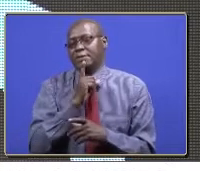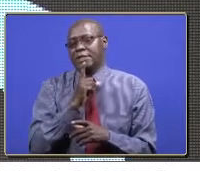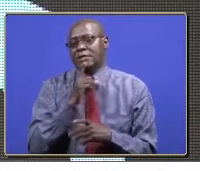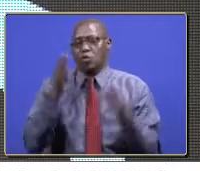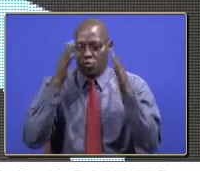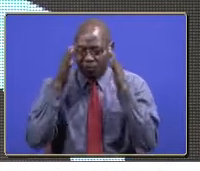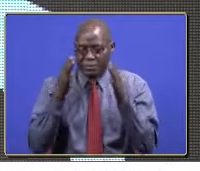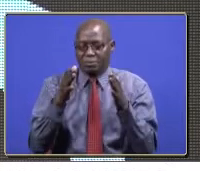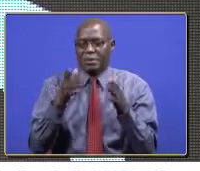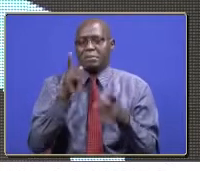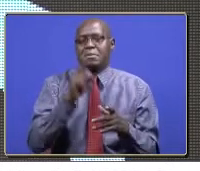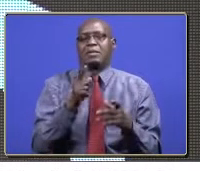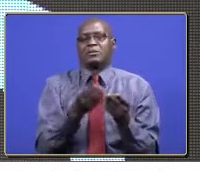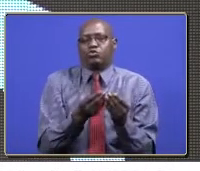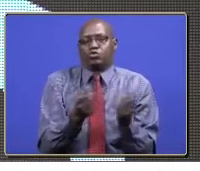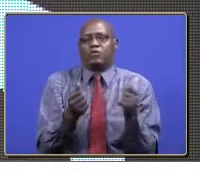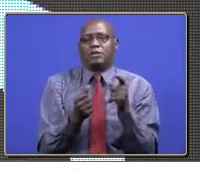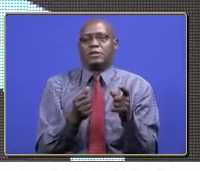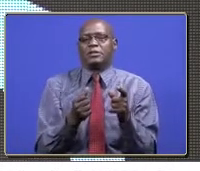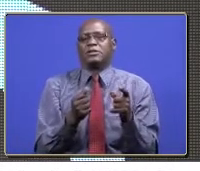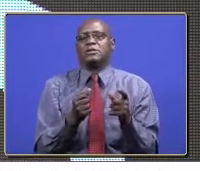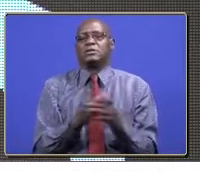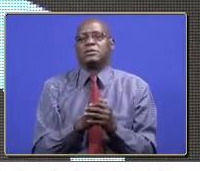plight affecting the administrators,